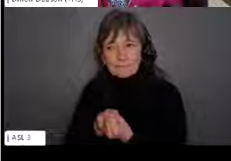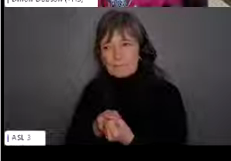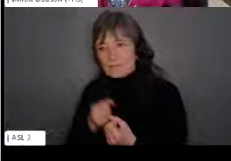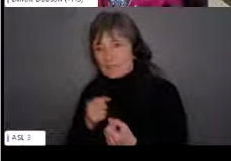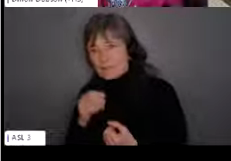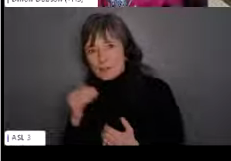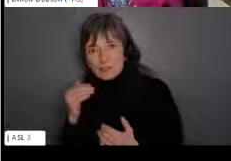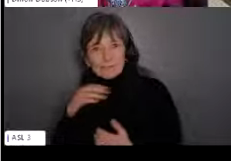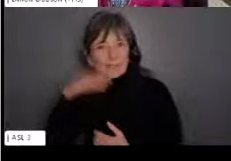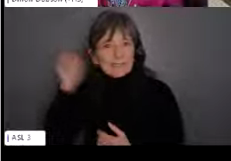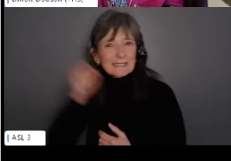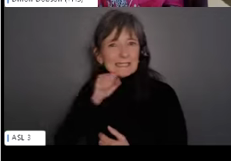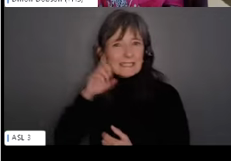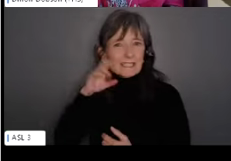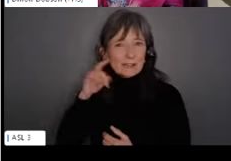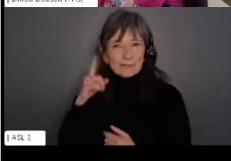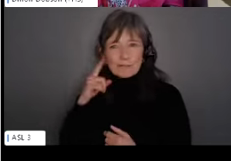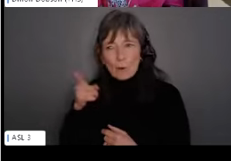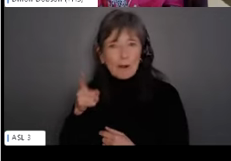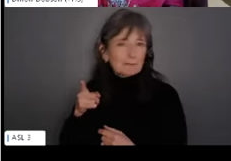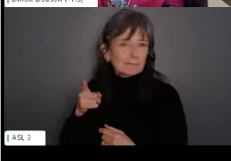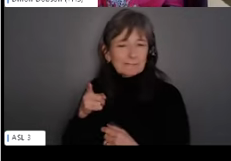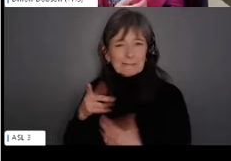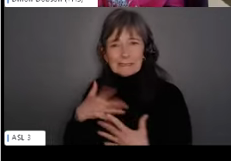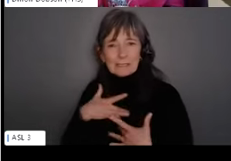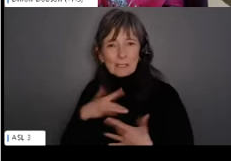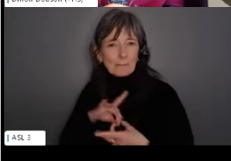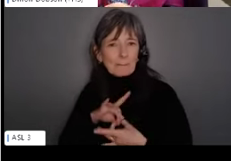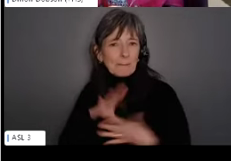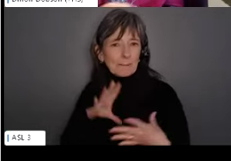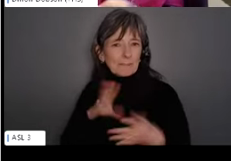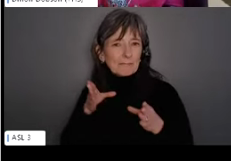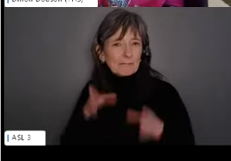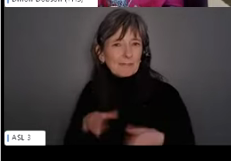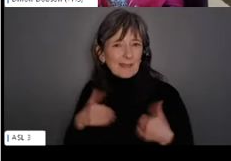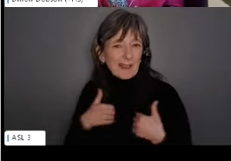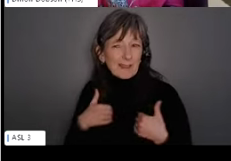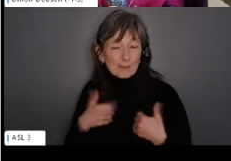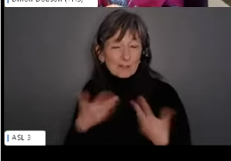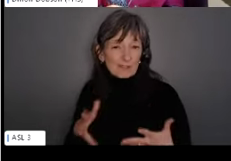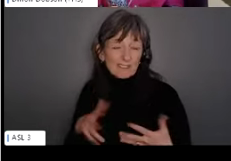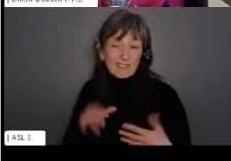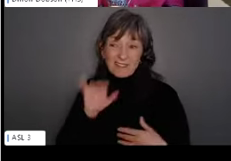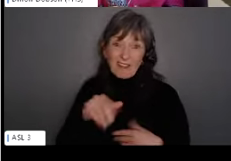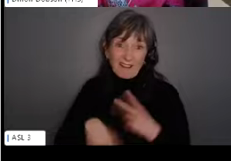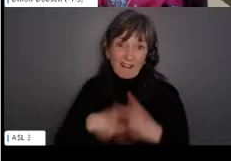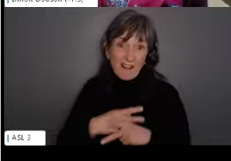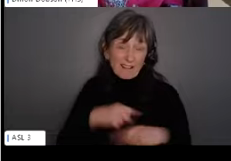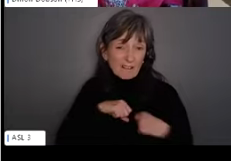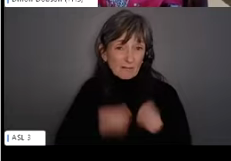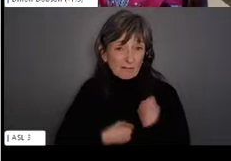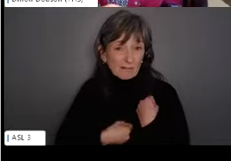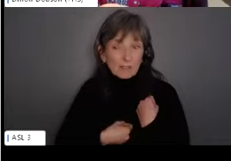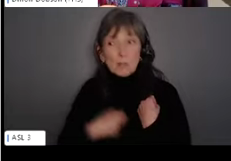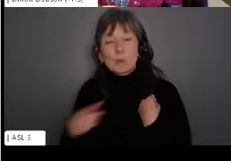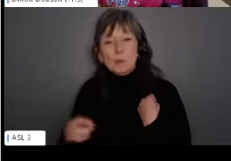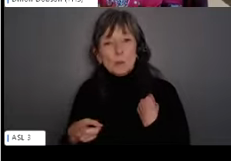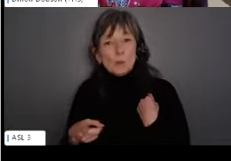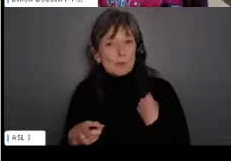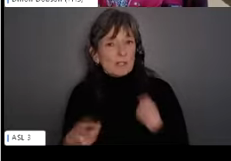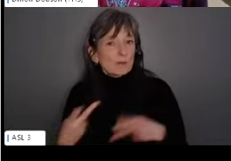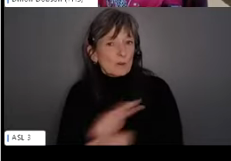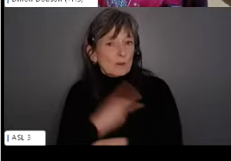goodbye process, right? Because we know that type of a loss can actually really intensify vulnerability for the